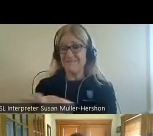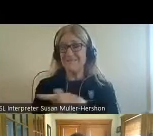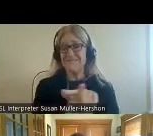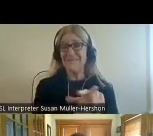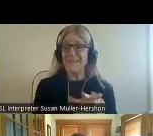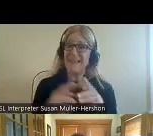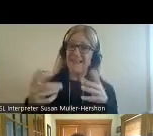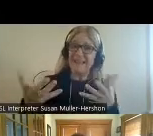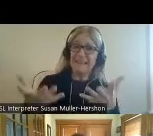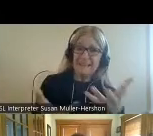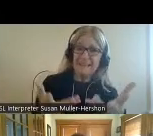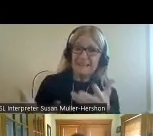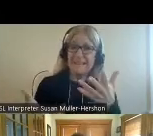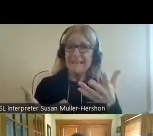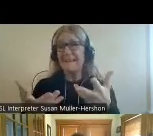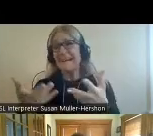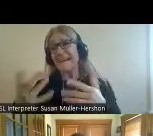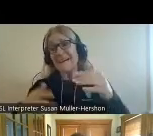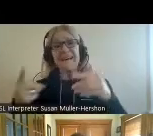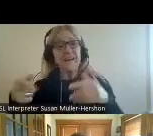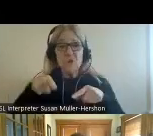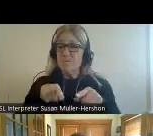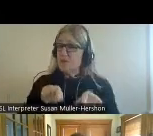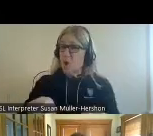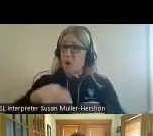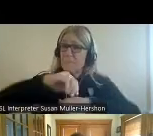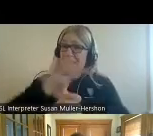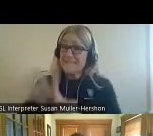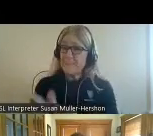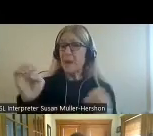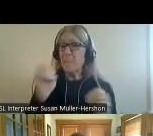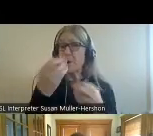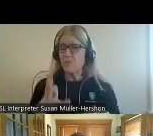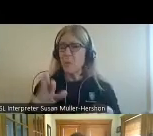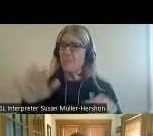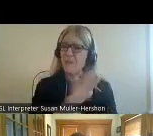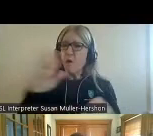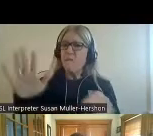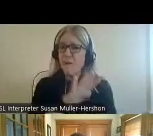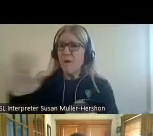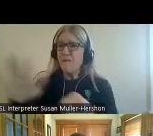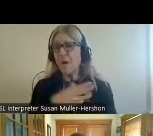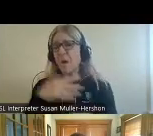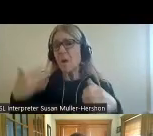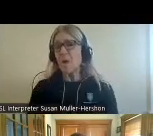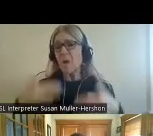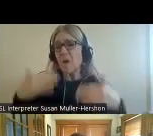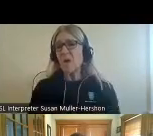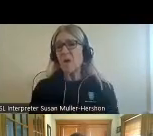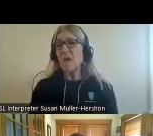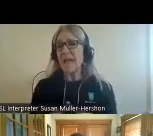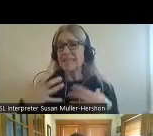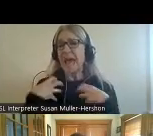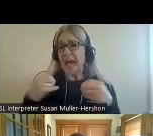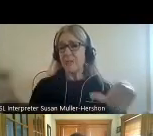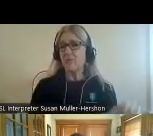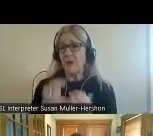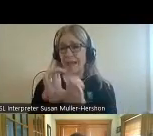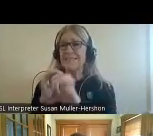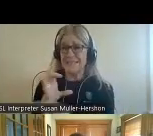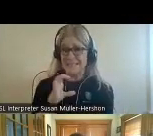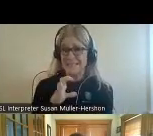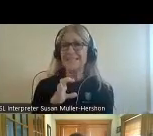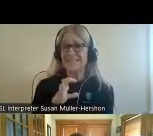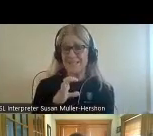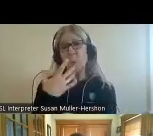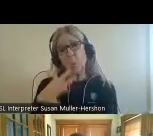emergency department capacity throughout the pandemic has been a real issue and a health crisis in and of itself. So this is sort of an